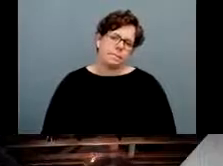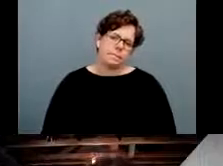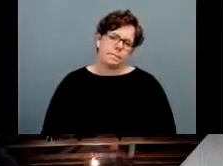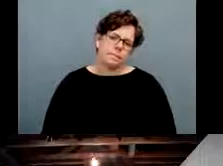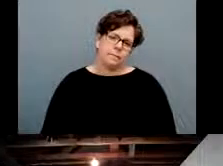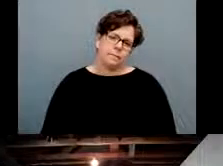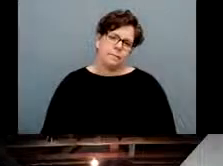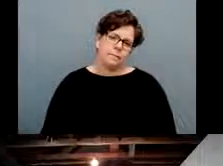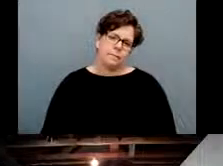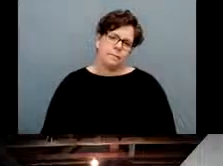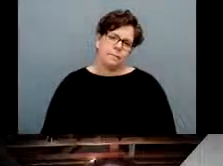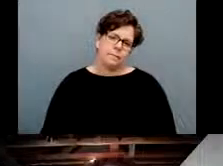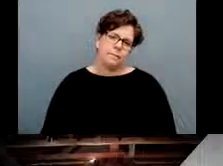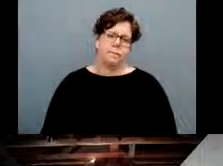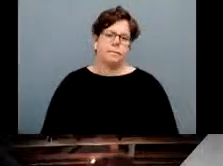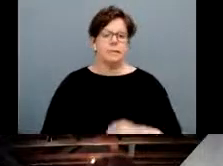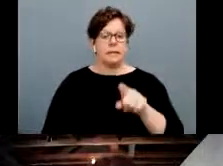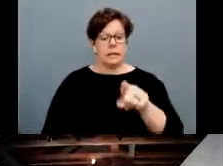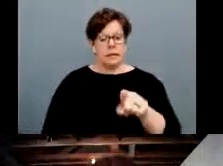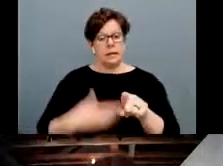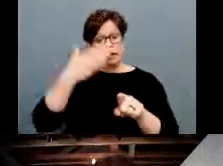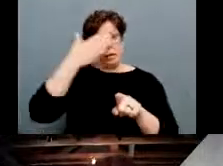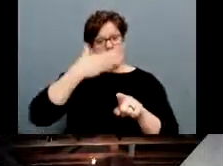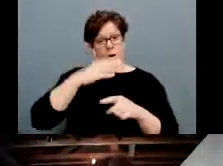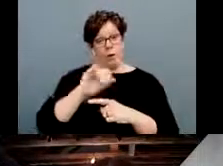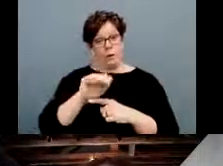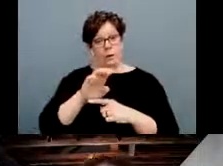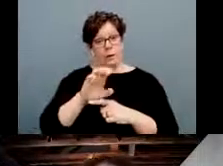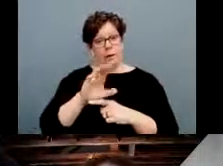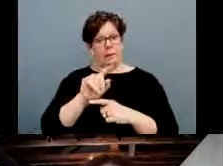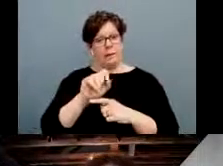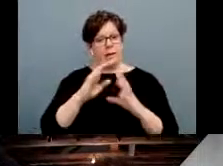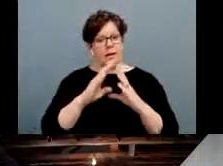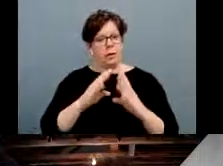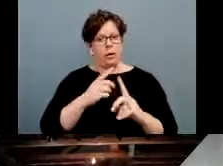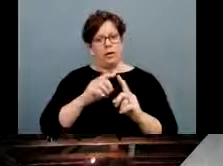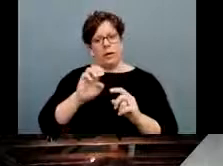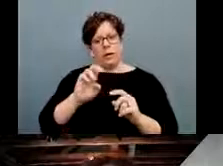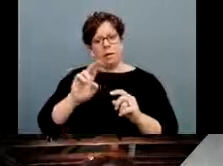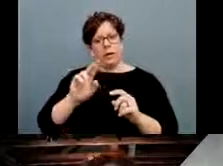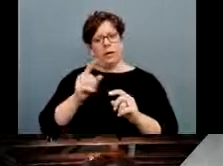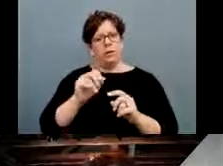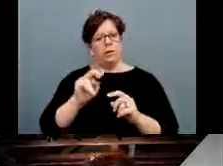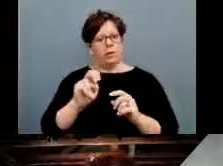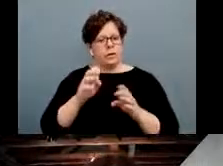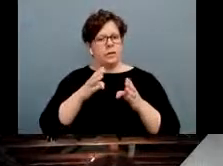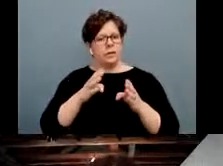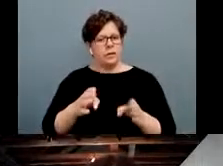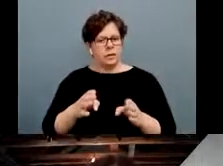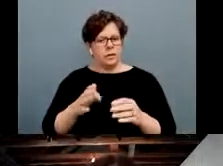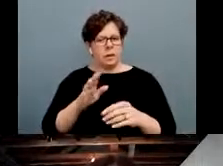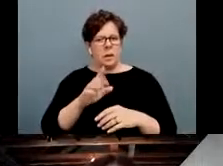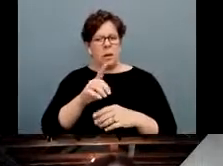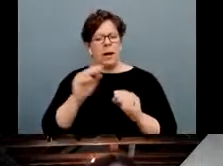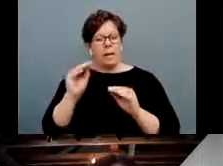All right, so we are currently looking at the James Castle House from Eugene Street. As mentioned, when the Castle family moved here, the lot was about 5